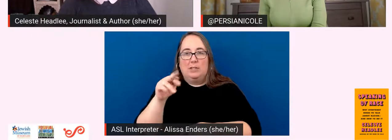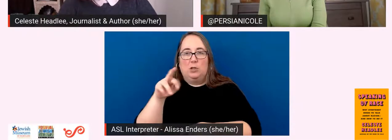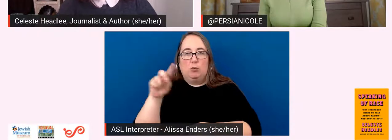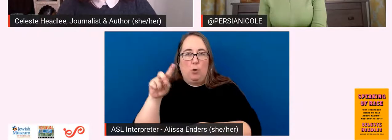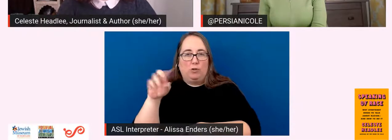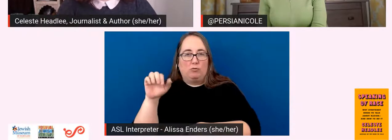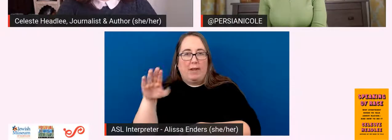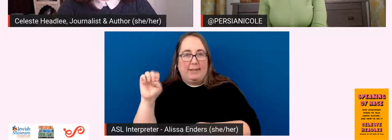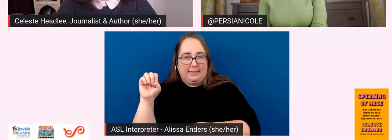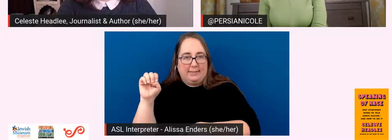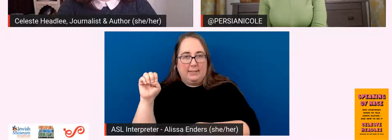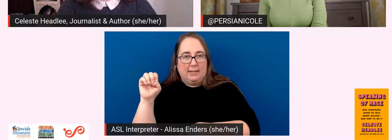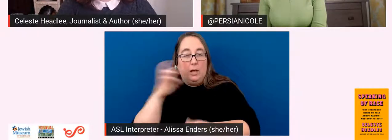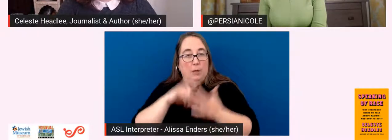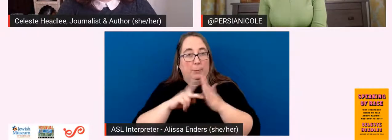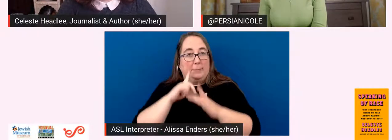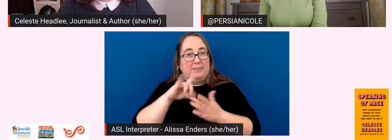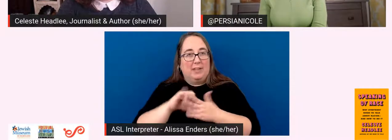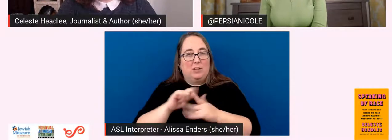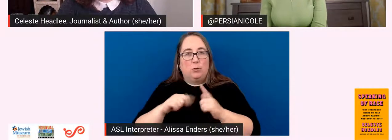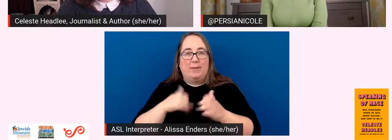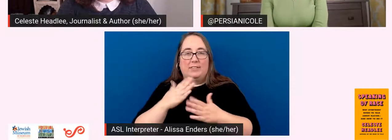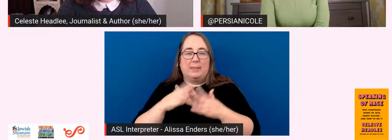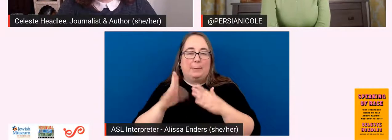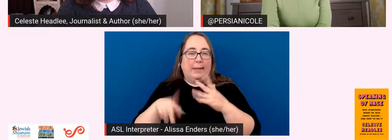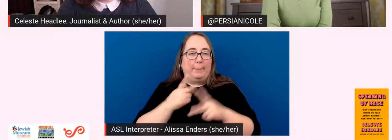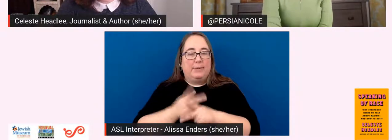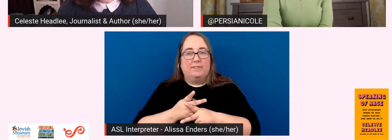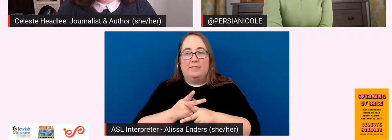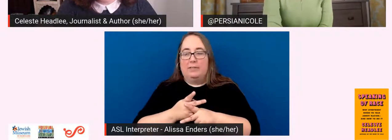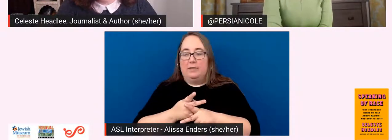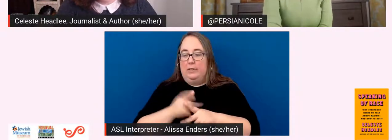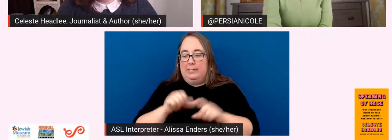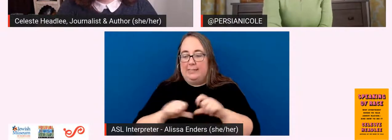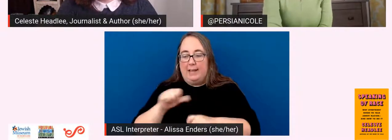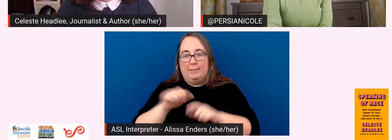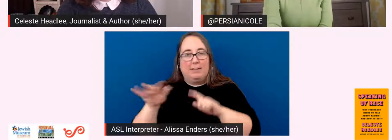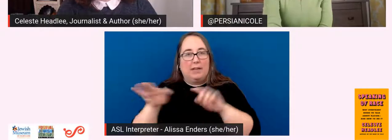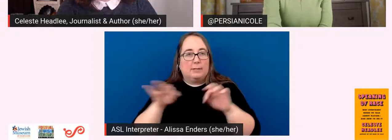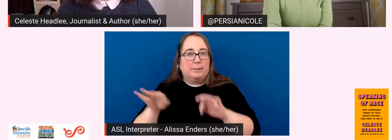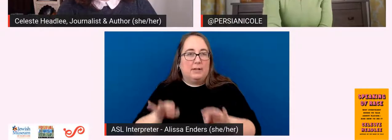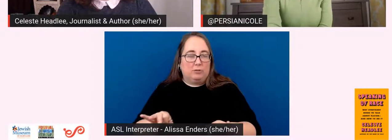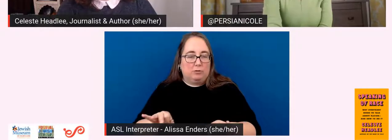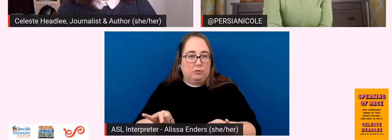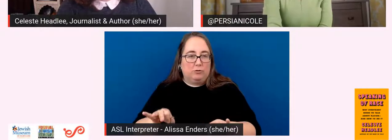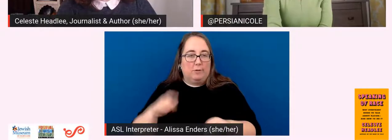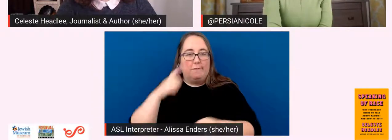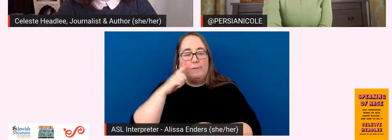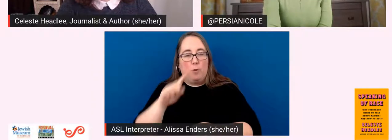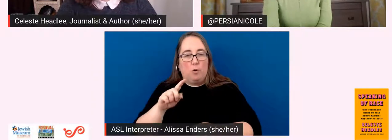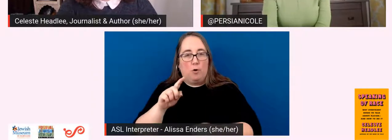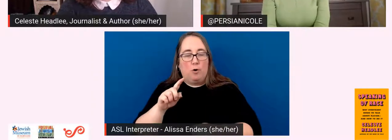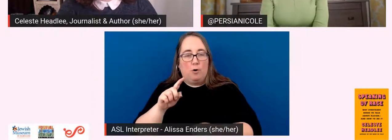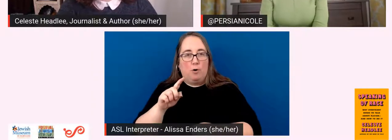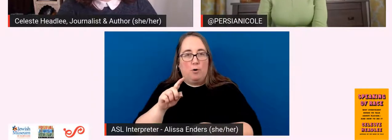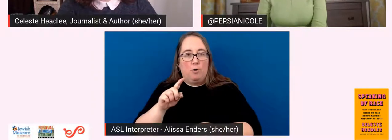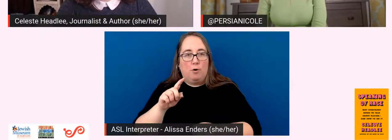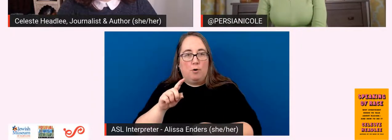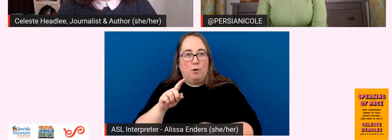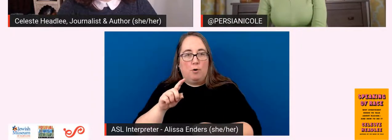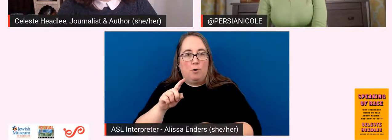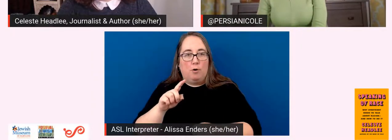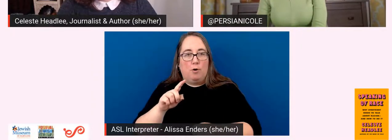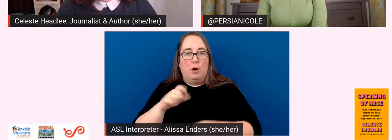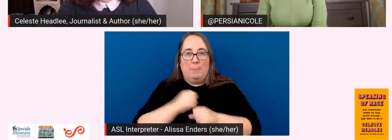the whole purpose of that was to have some kind of scientific justification for treating some